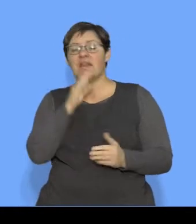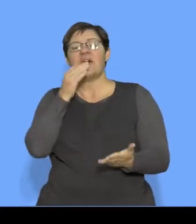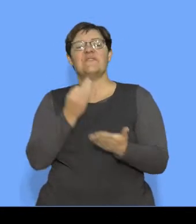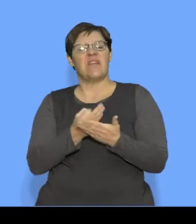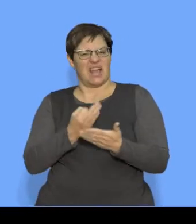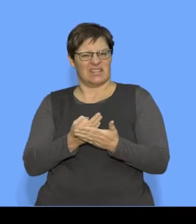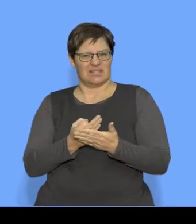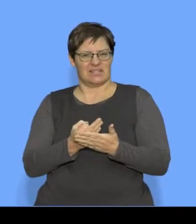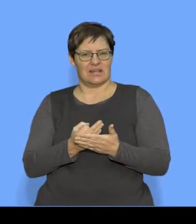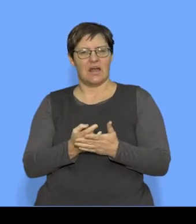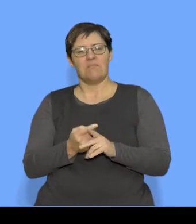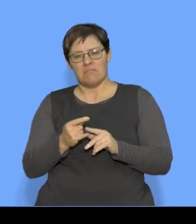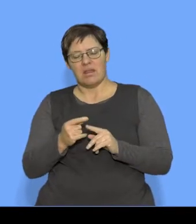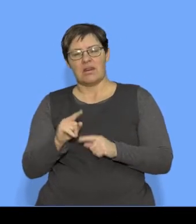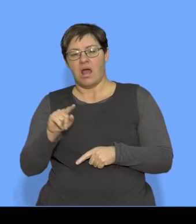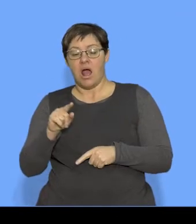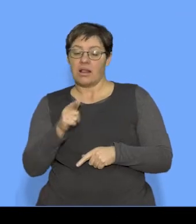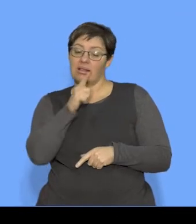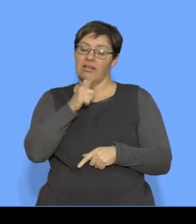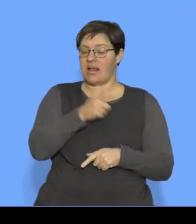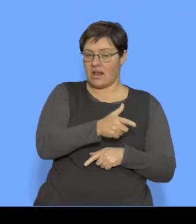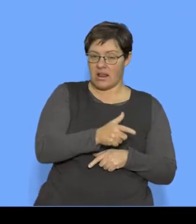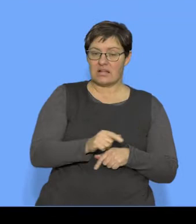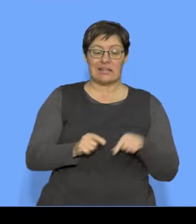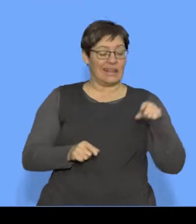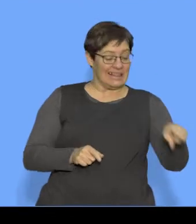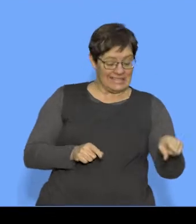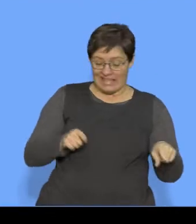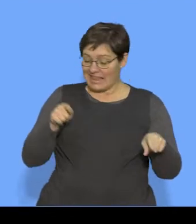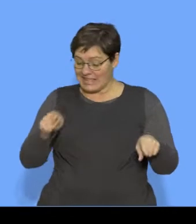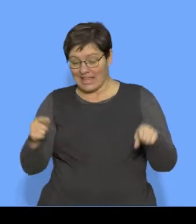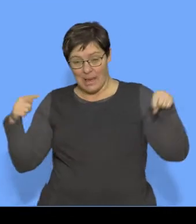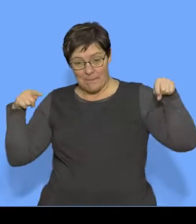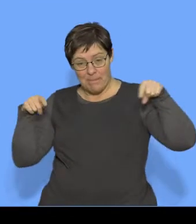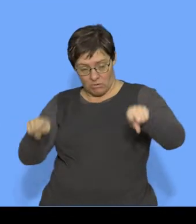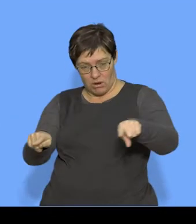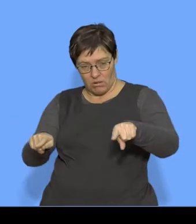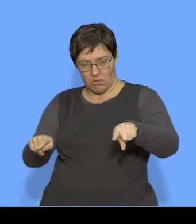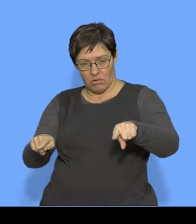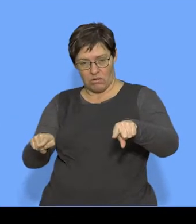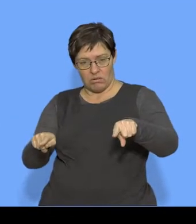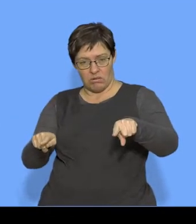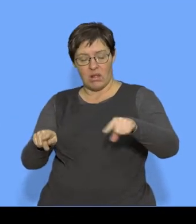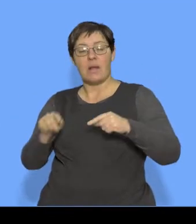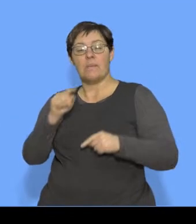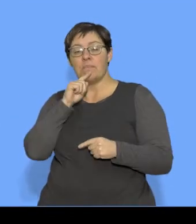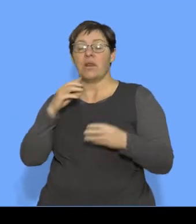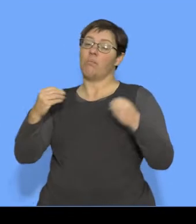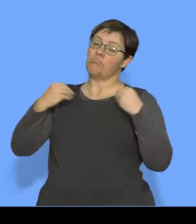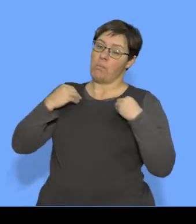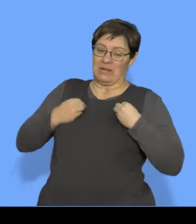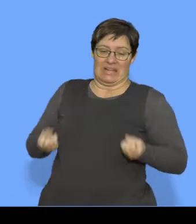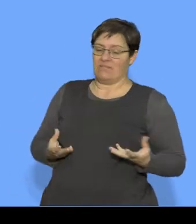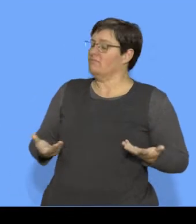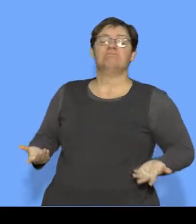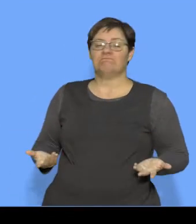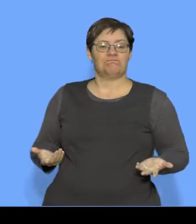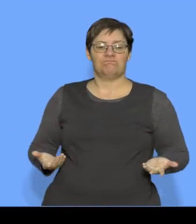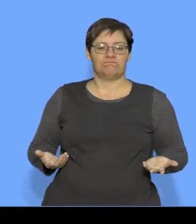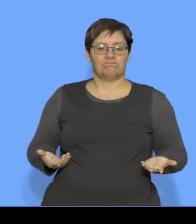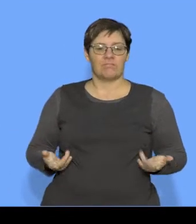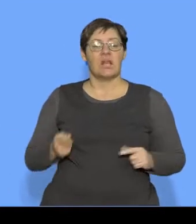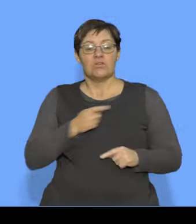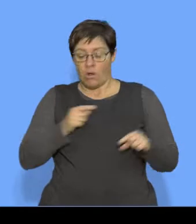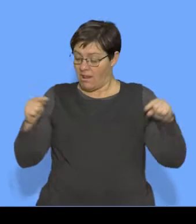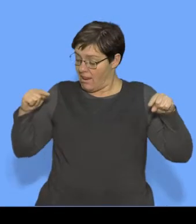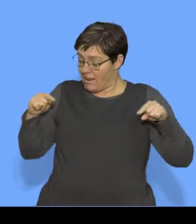are between the lines, right? So when I tell you that these lines are parallel, I am not giving you the properties. The implicit of